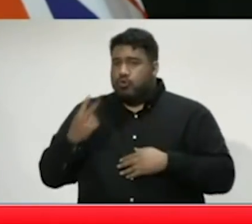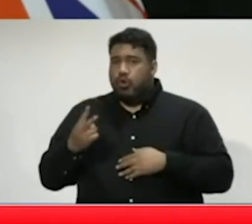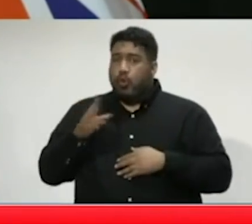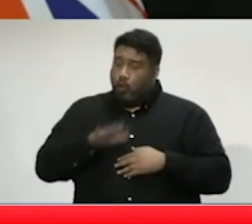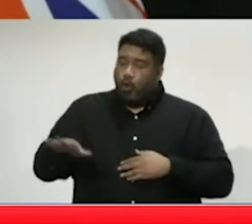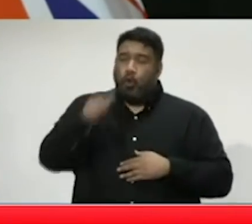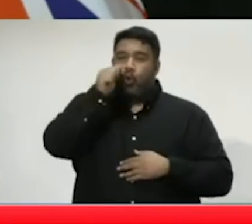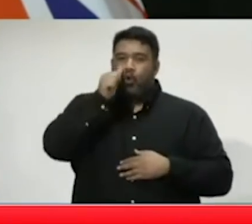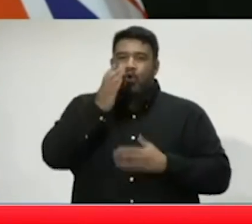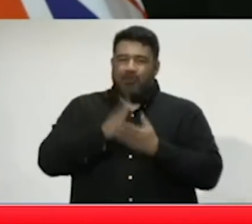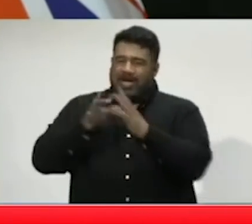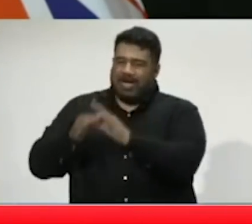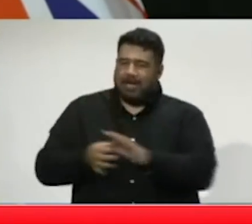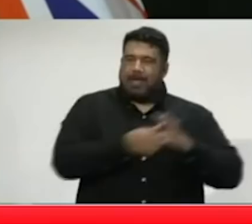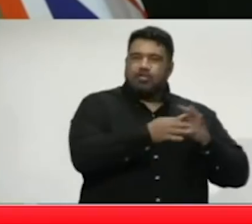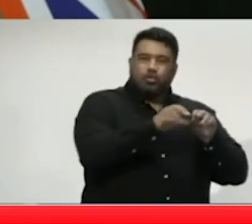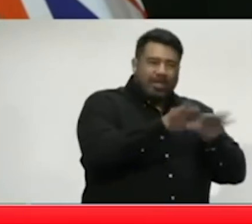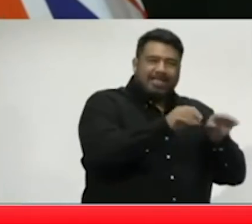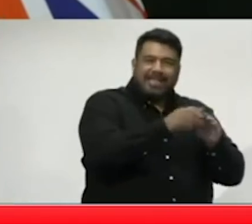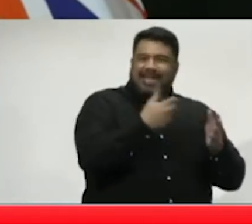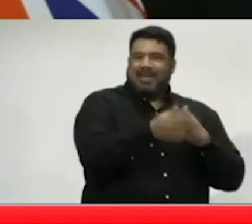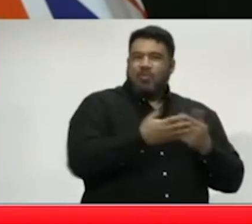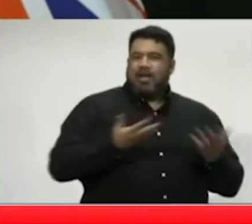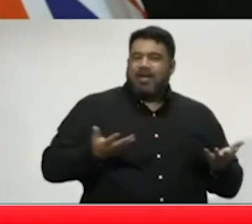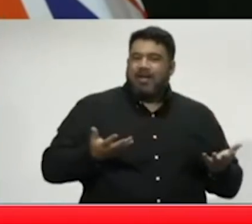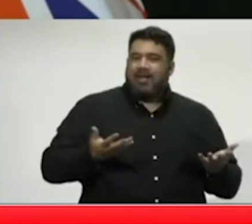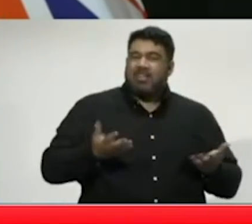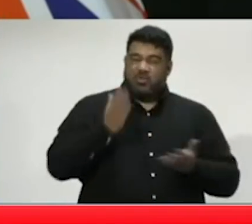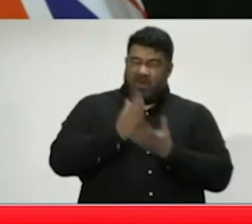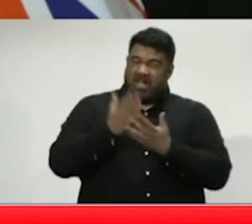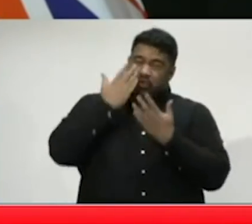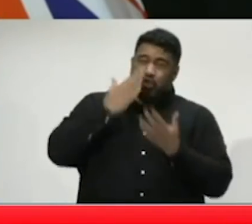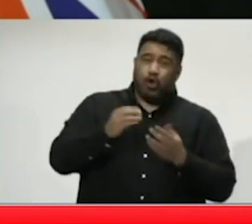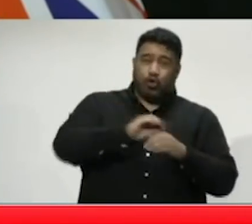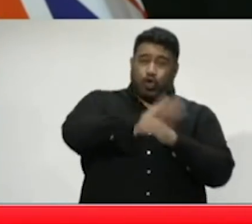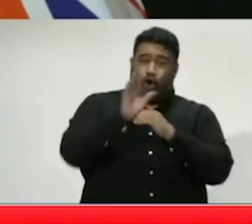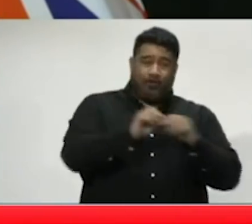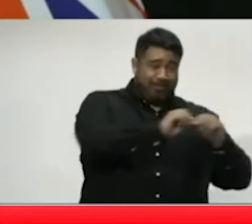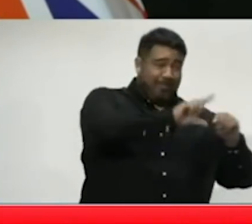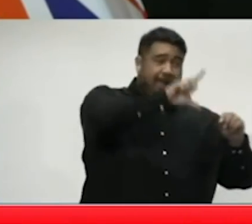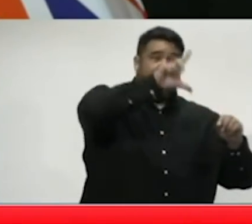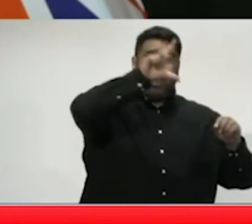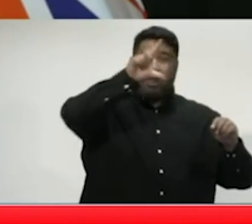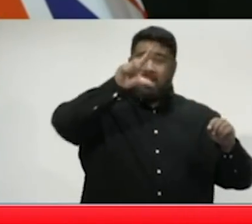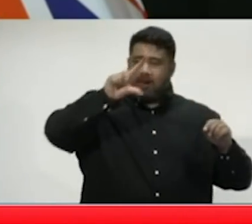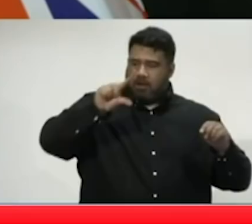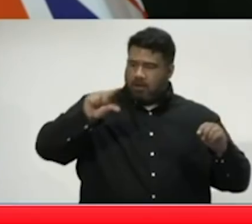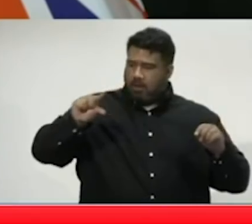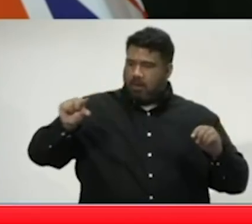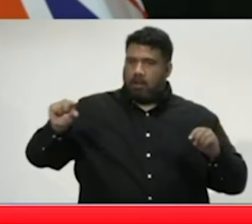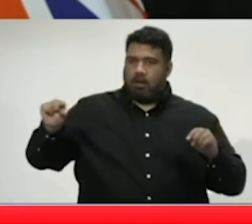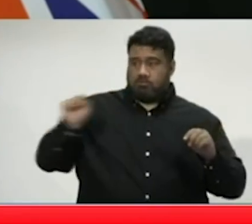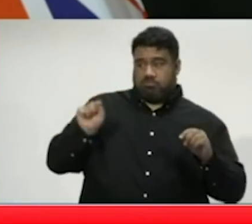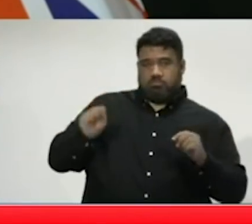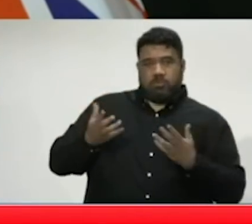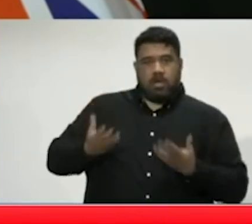cases and ultimately represent the long tail of COVID. The last case of community transmission, where the source